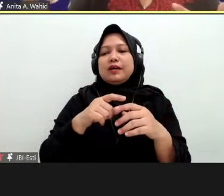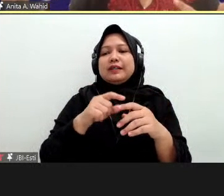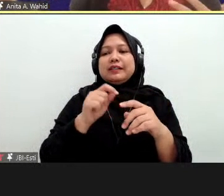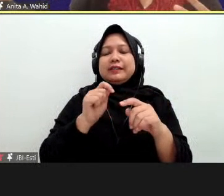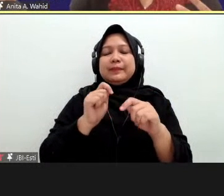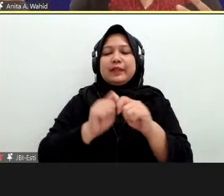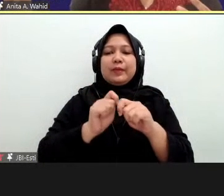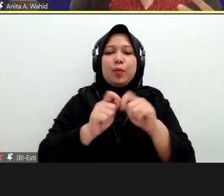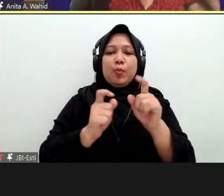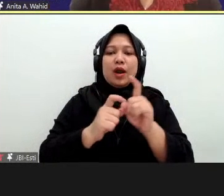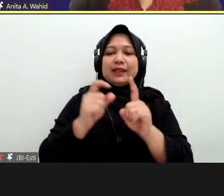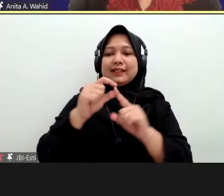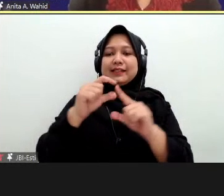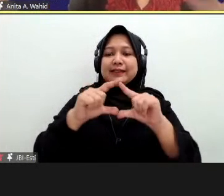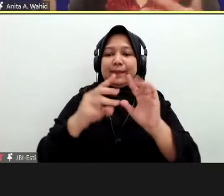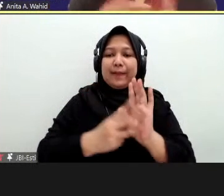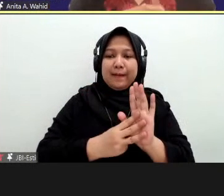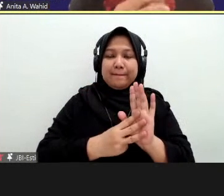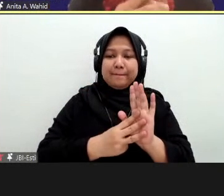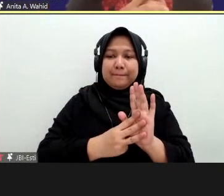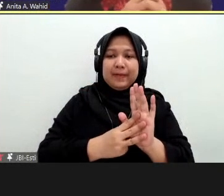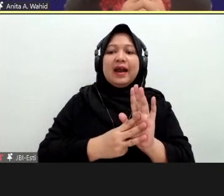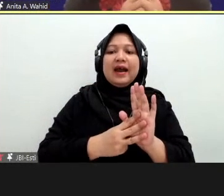expand by